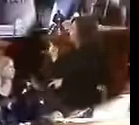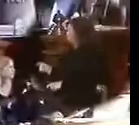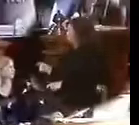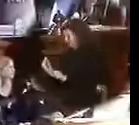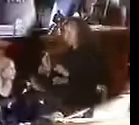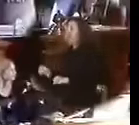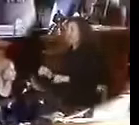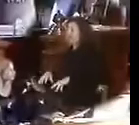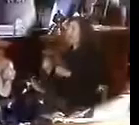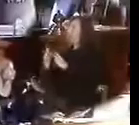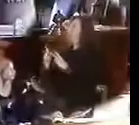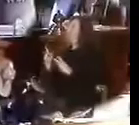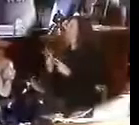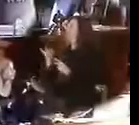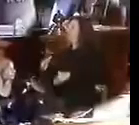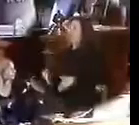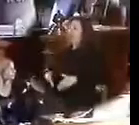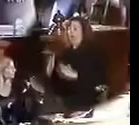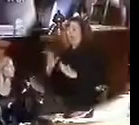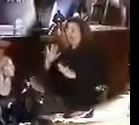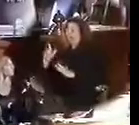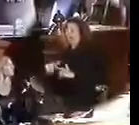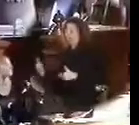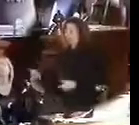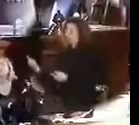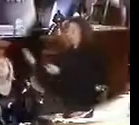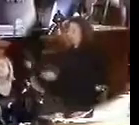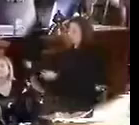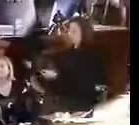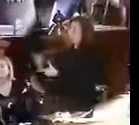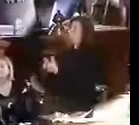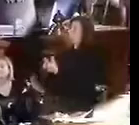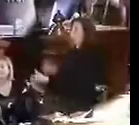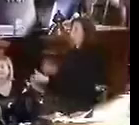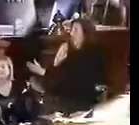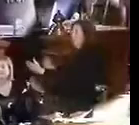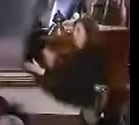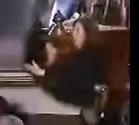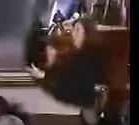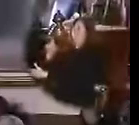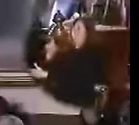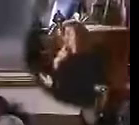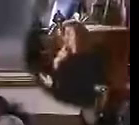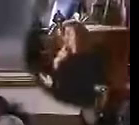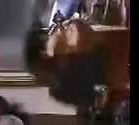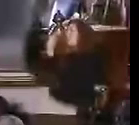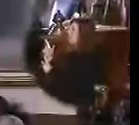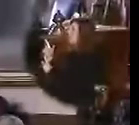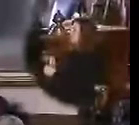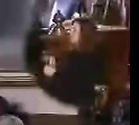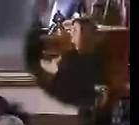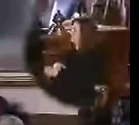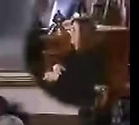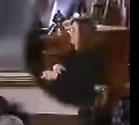you can take a position of allowing a bill to come up and then voting against it. So you can tell your constituents, I voted against that.